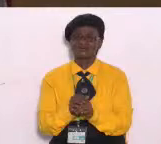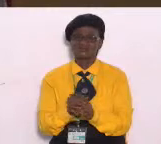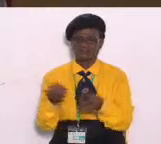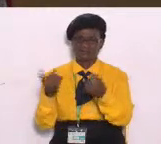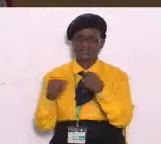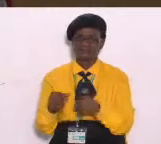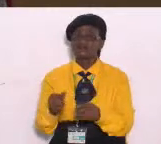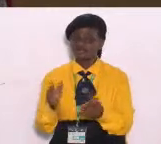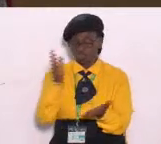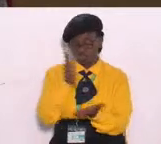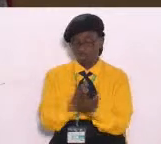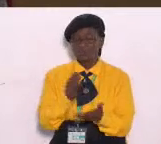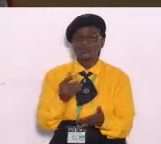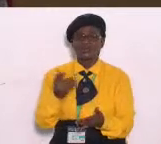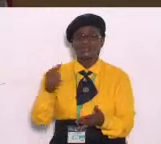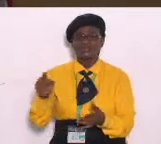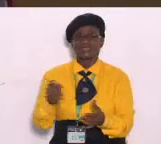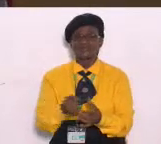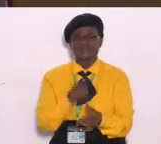the